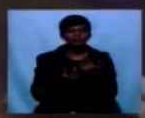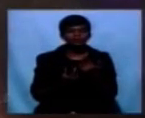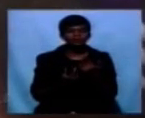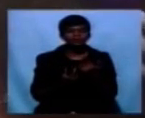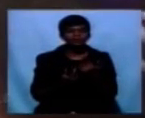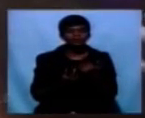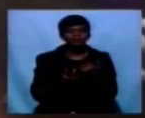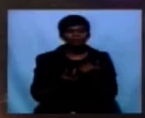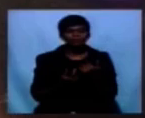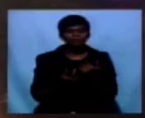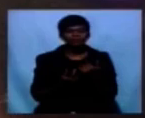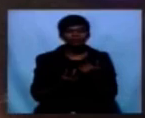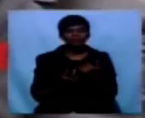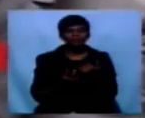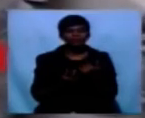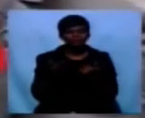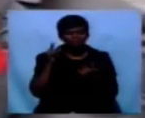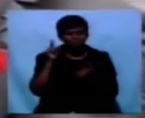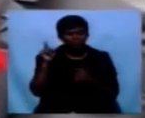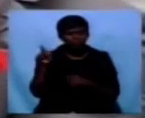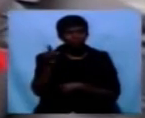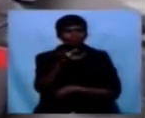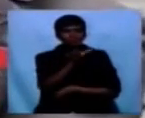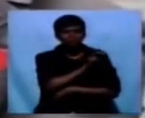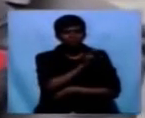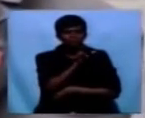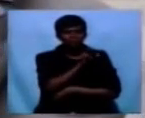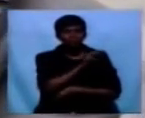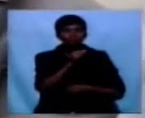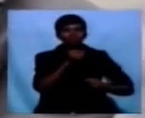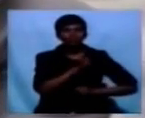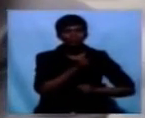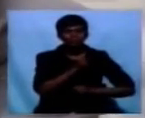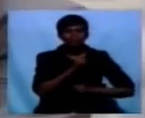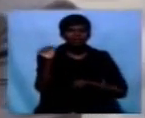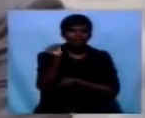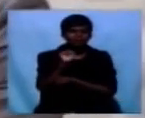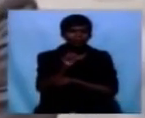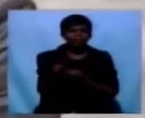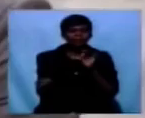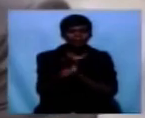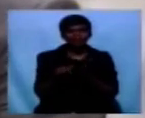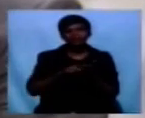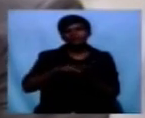private vehicles? No. If you are a military, you are a soldier, you are driving a private car, you will